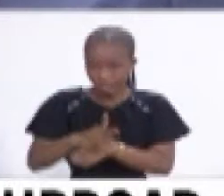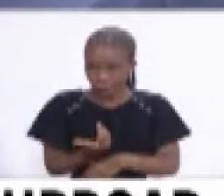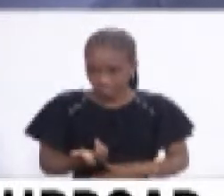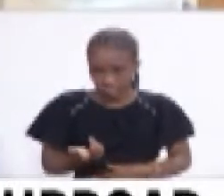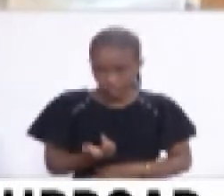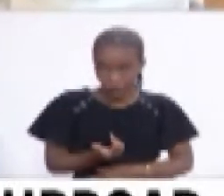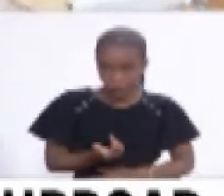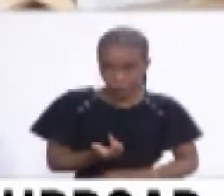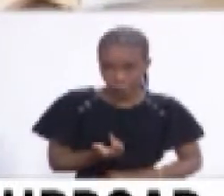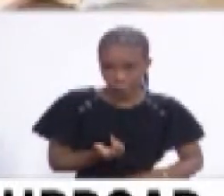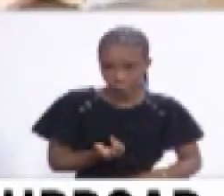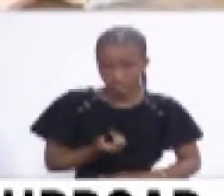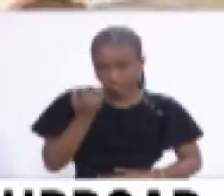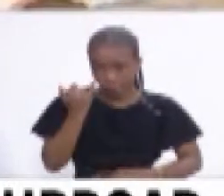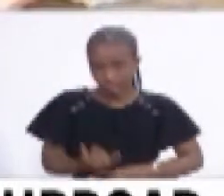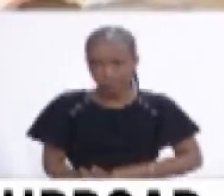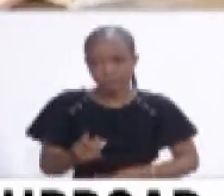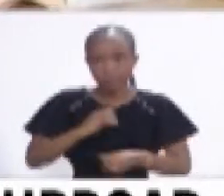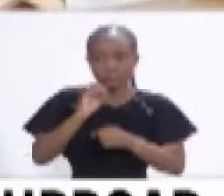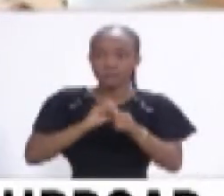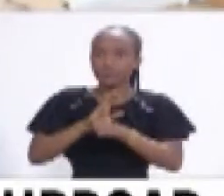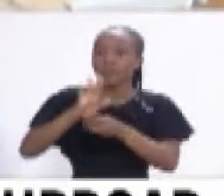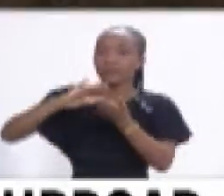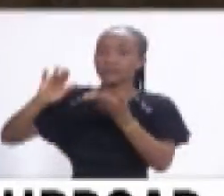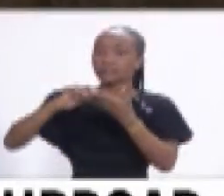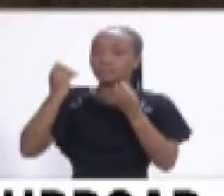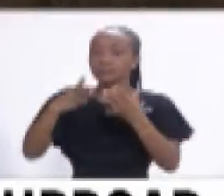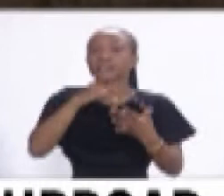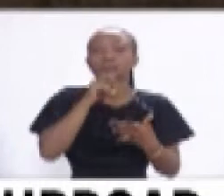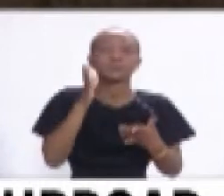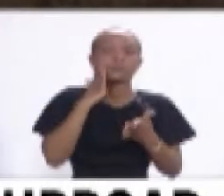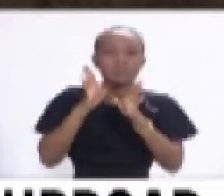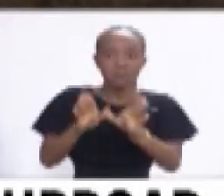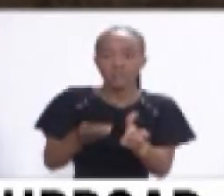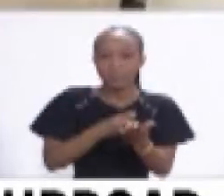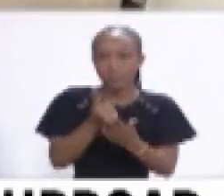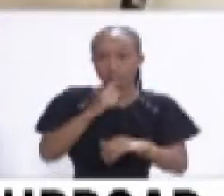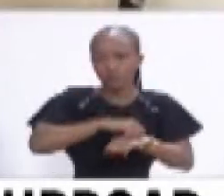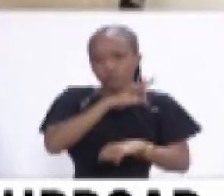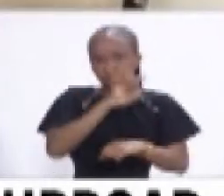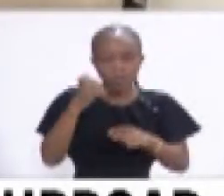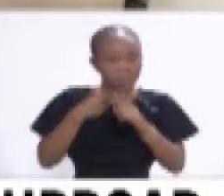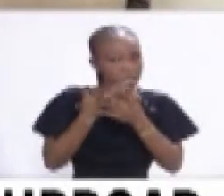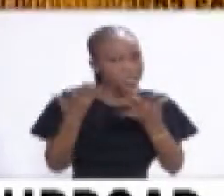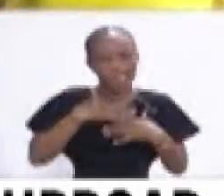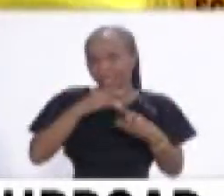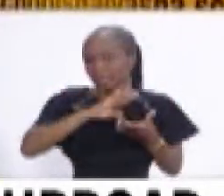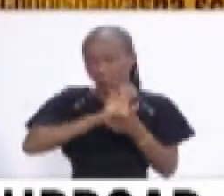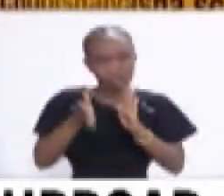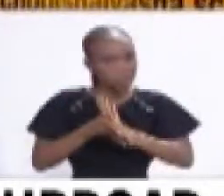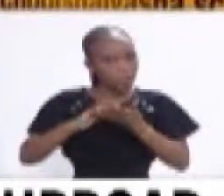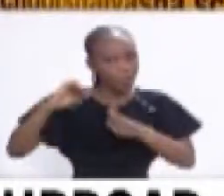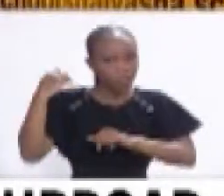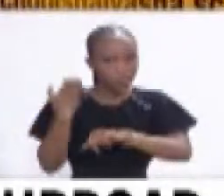COVID-19 pandemic has been the excuse of most of the parents failing to pay school fees, but things are likely to get